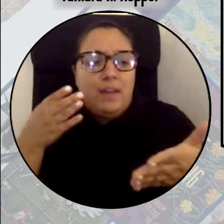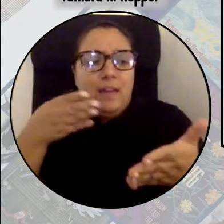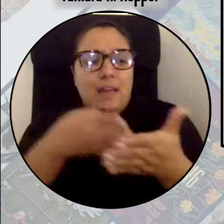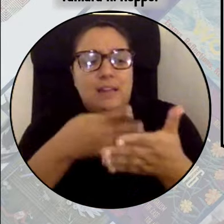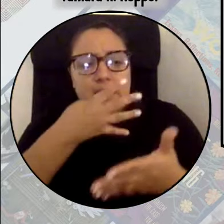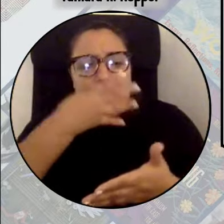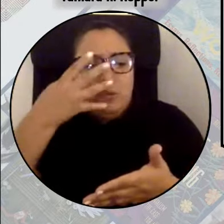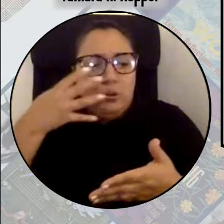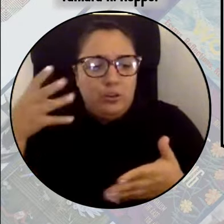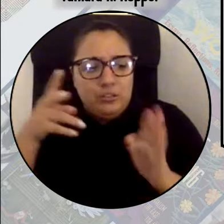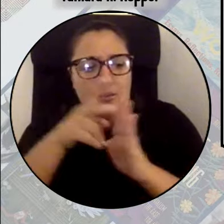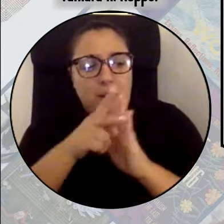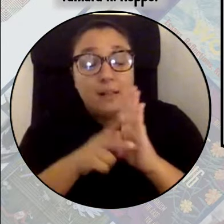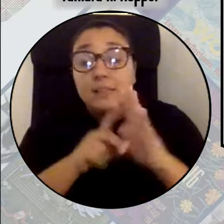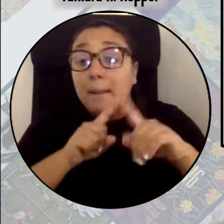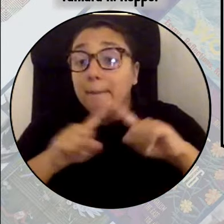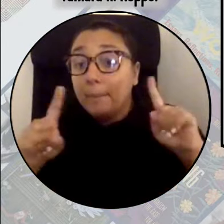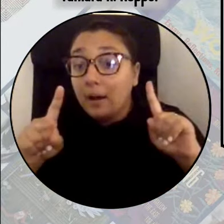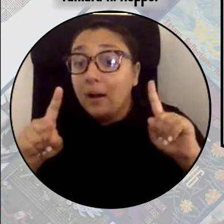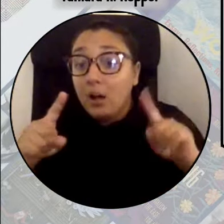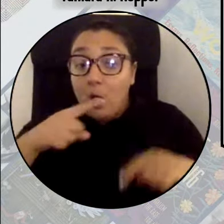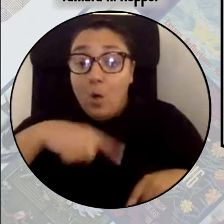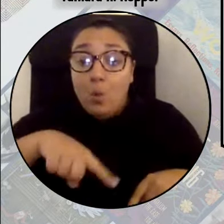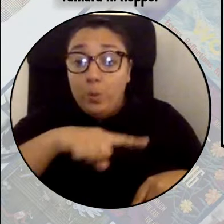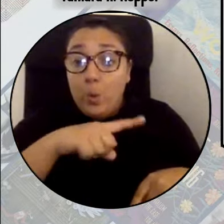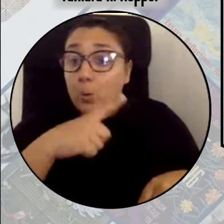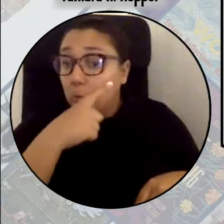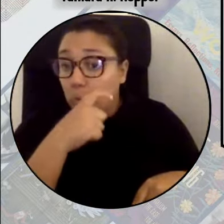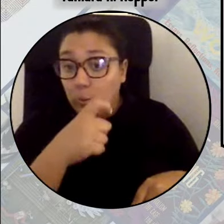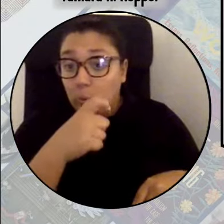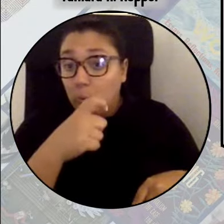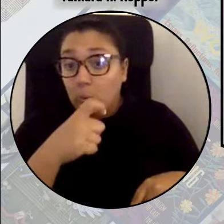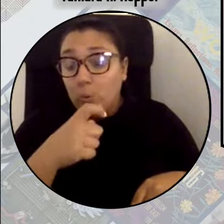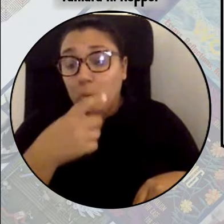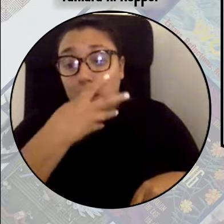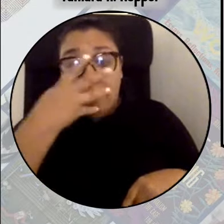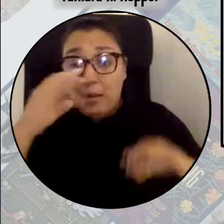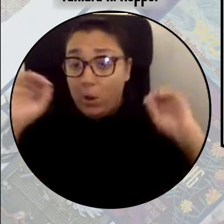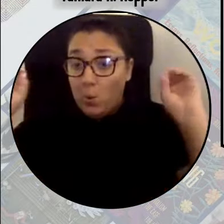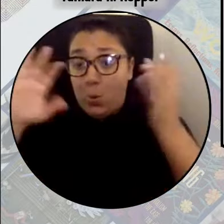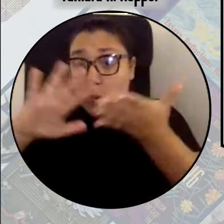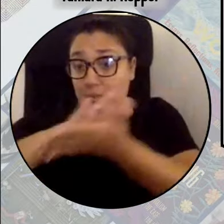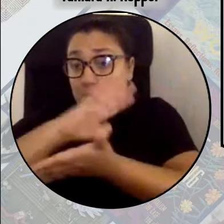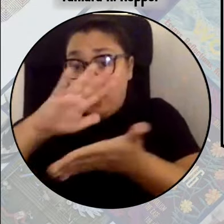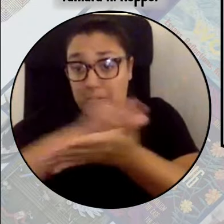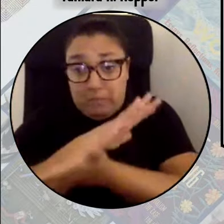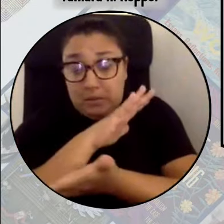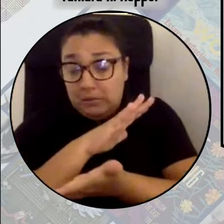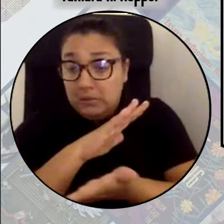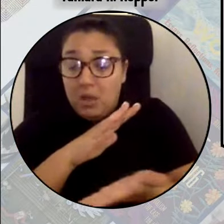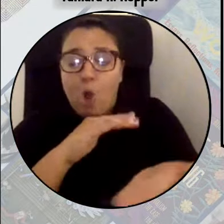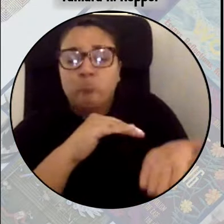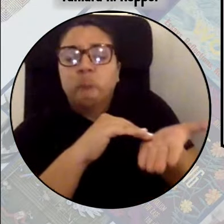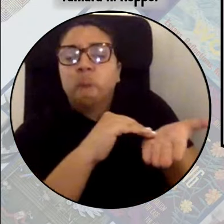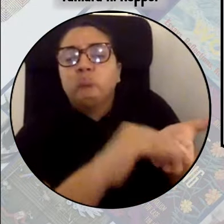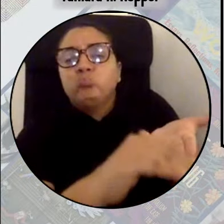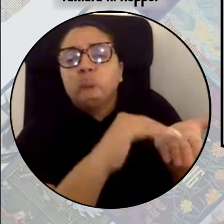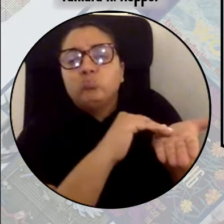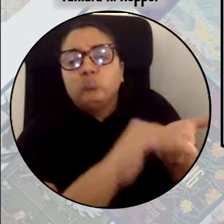allowed kind of amnesty for a lot of undocumented immigrants. And if you read some of the scholarship about people who